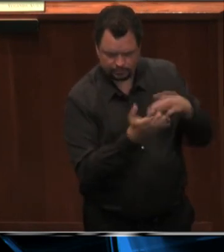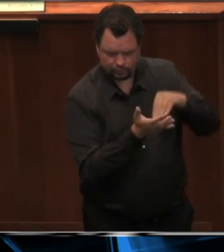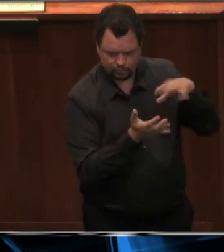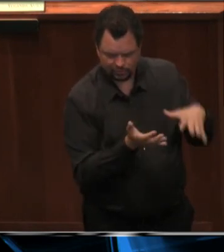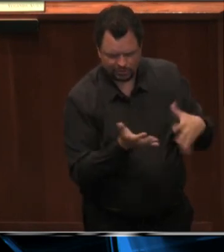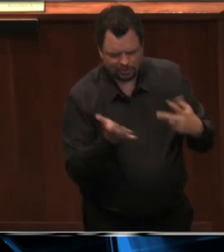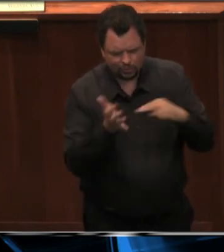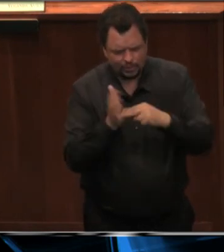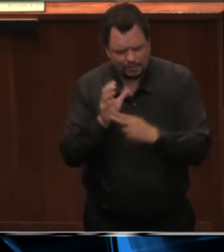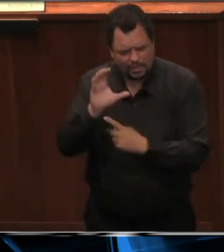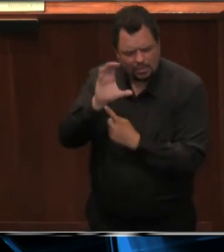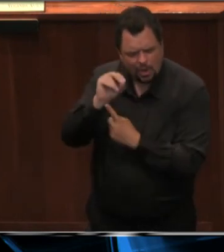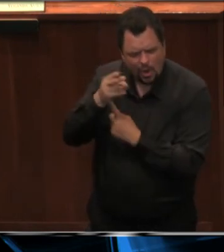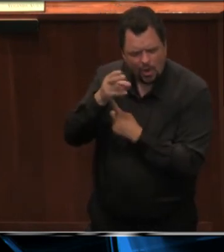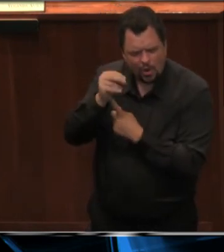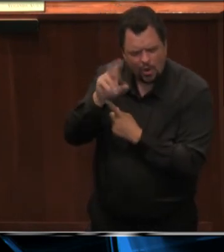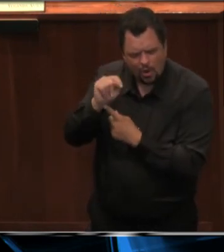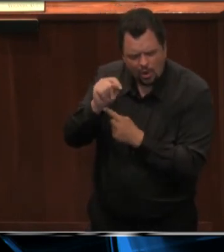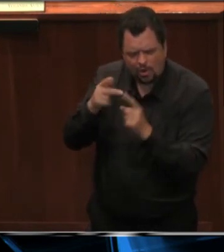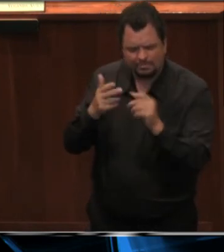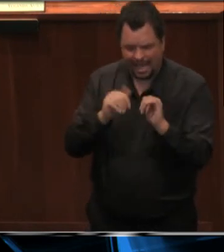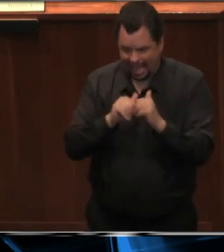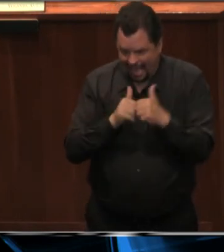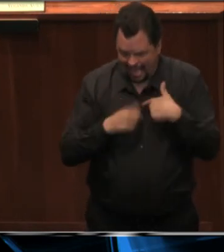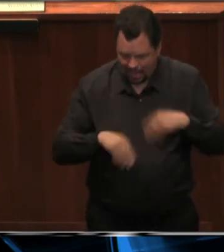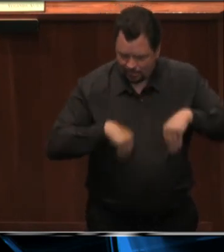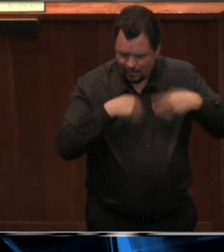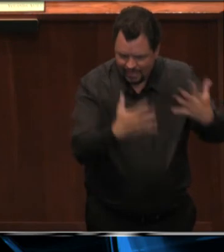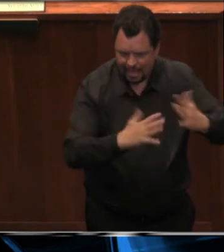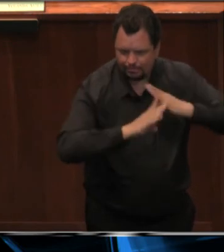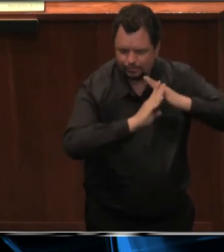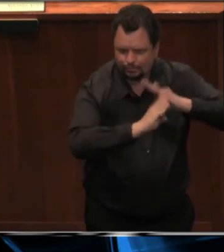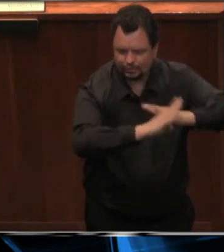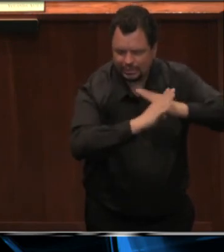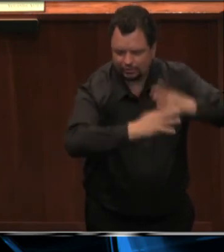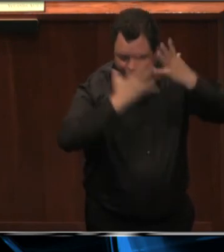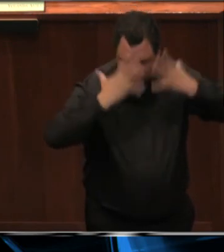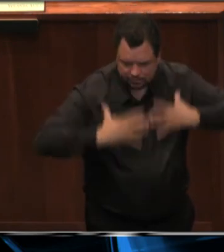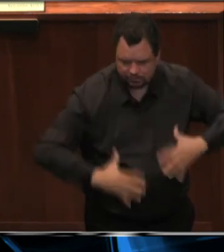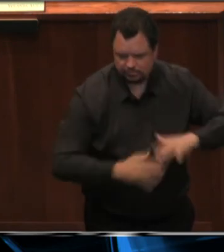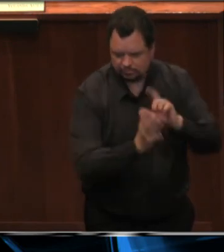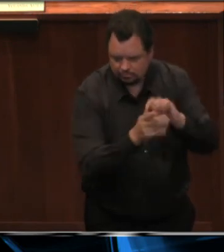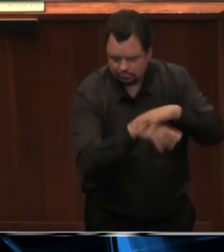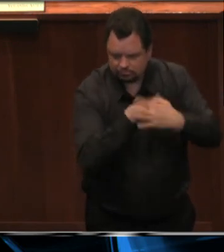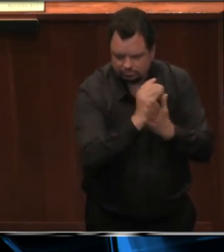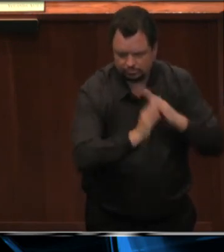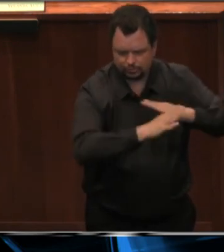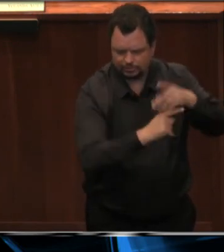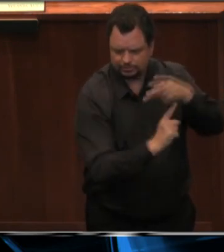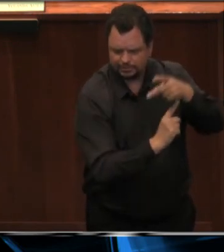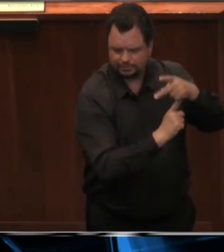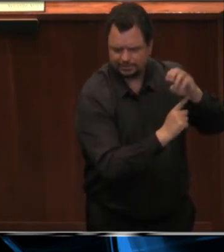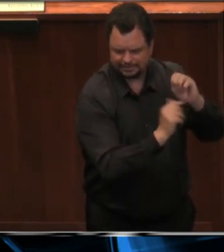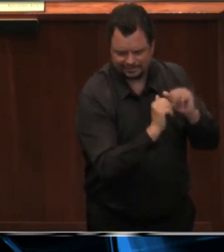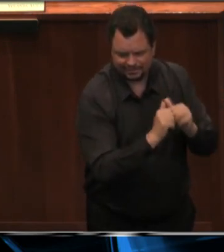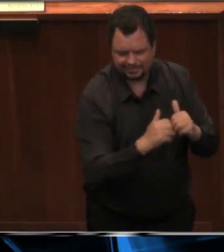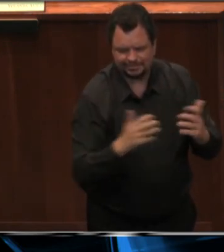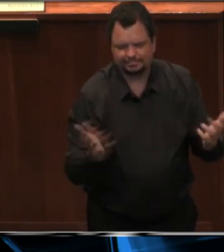not only for teachers but also for students. Please keep the students and school staff safe and healthy. Thank you. Thank